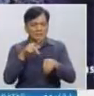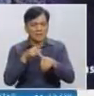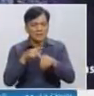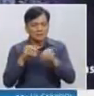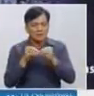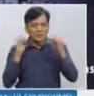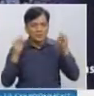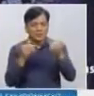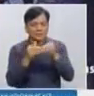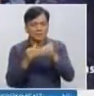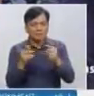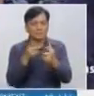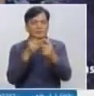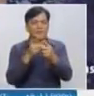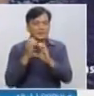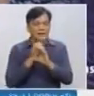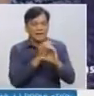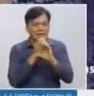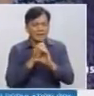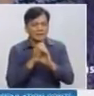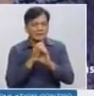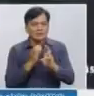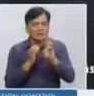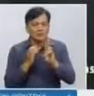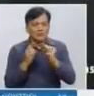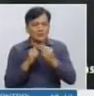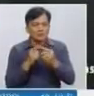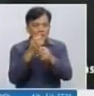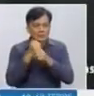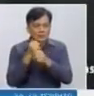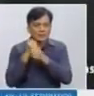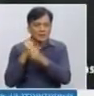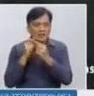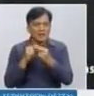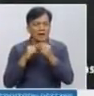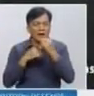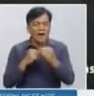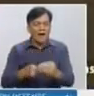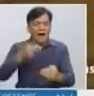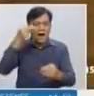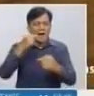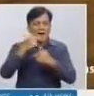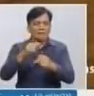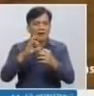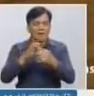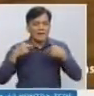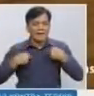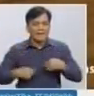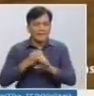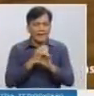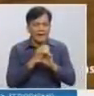institutionalized primary care as a prerequisite to access higher level of health care and